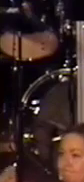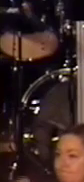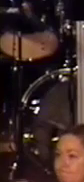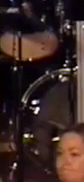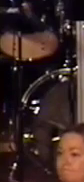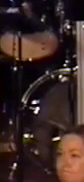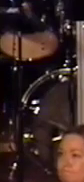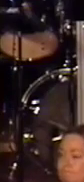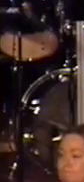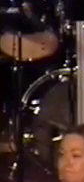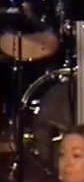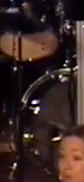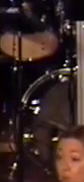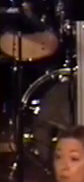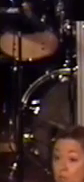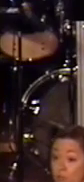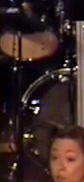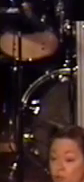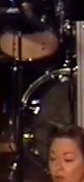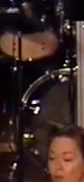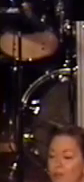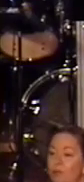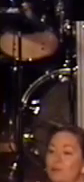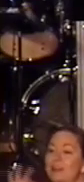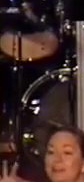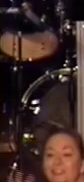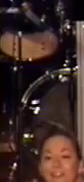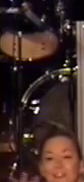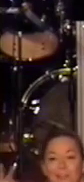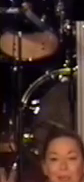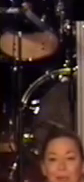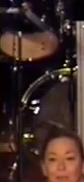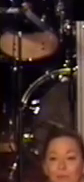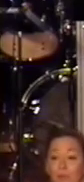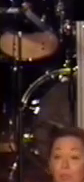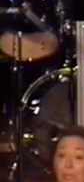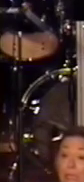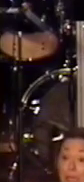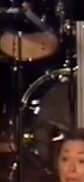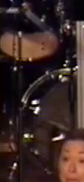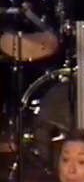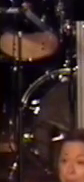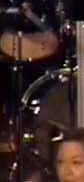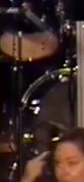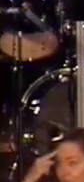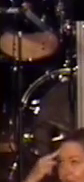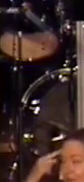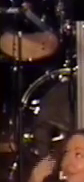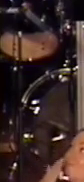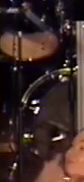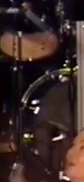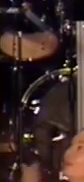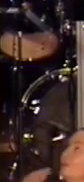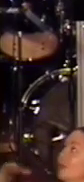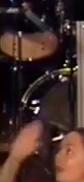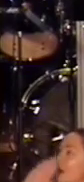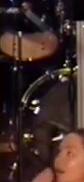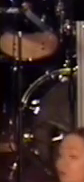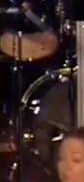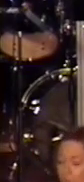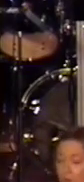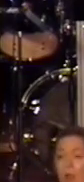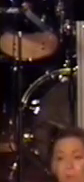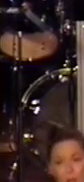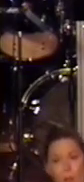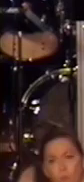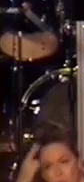But he wants us to do it relationally. He wants us to get up, and the first thing we think about is thanking him. Because we have a lot of reasons too,